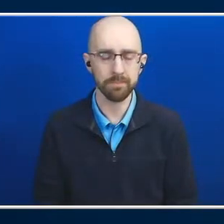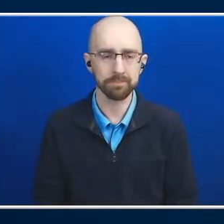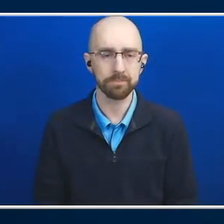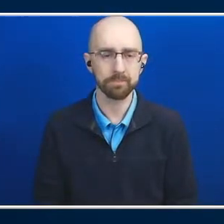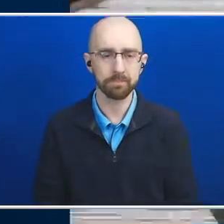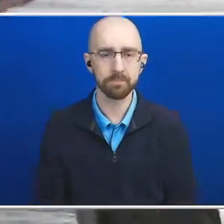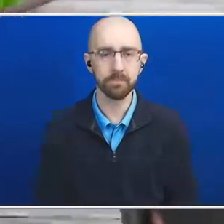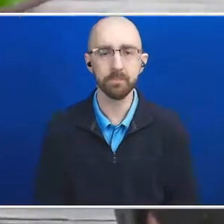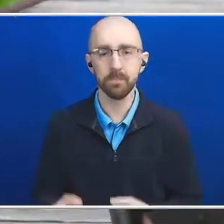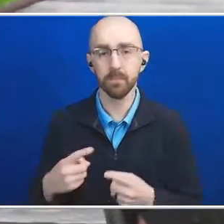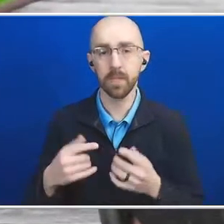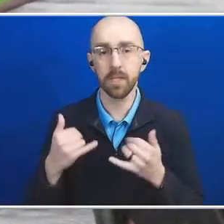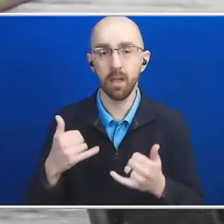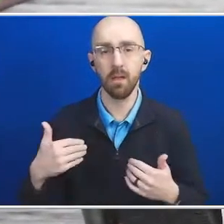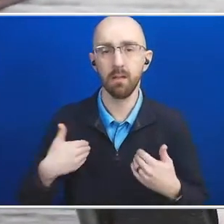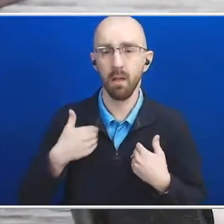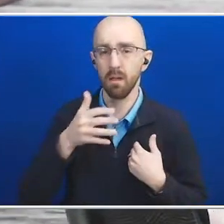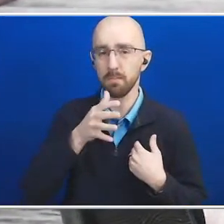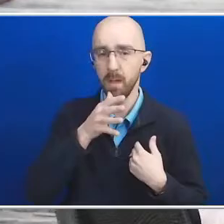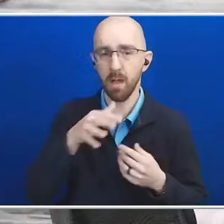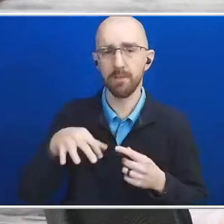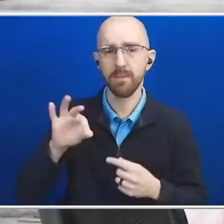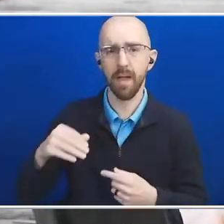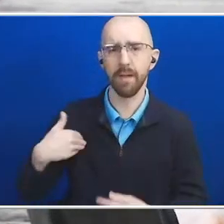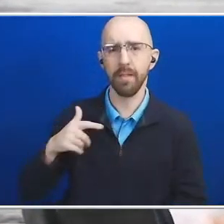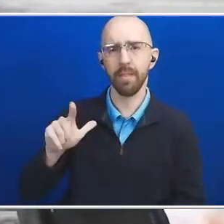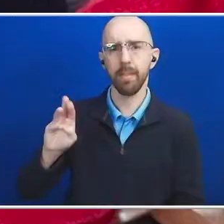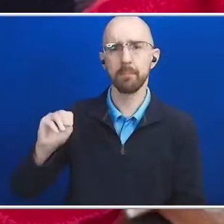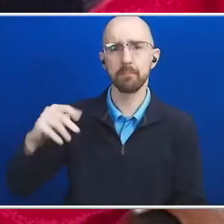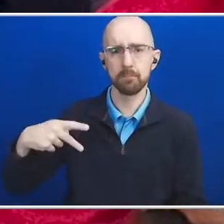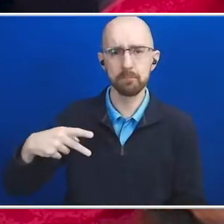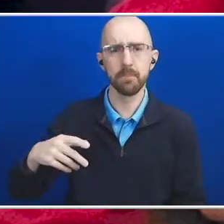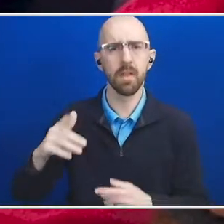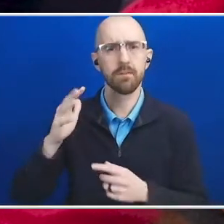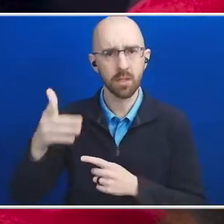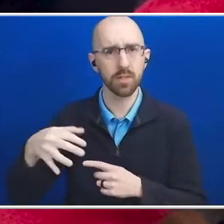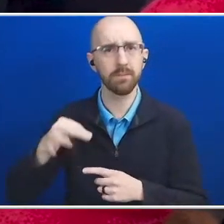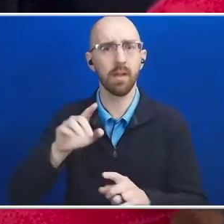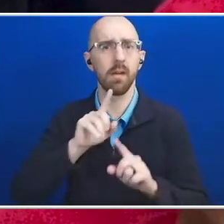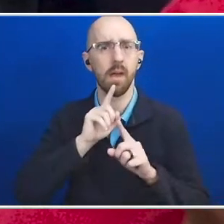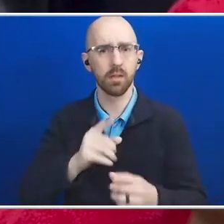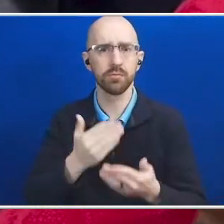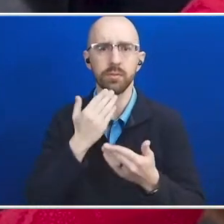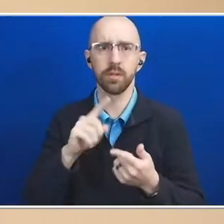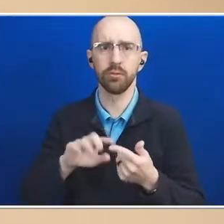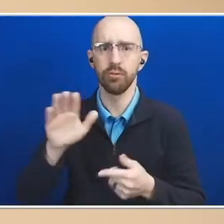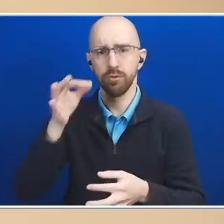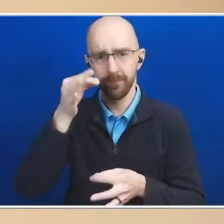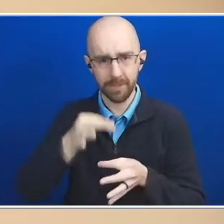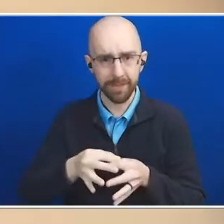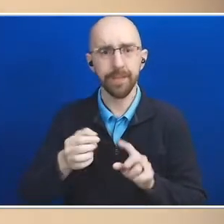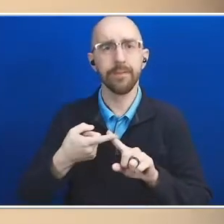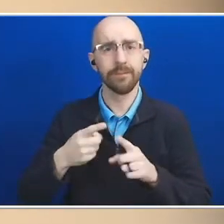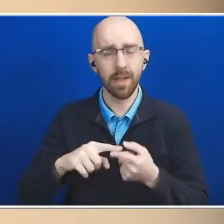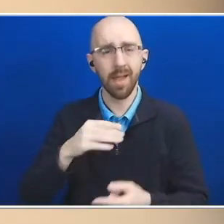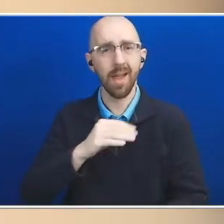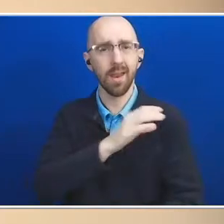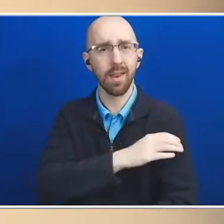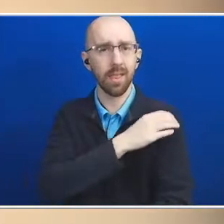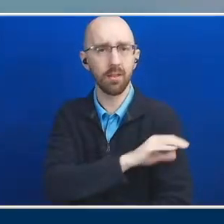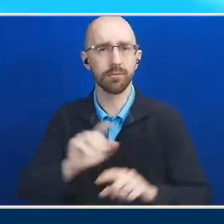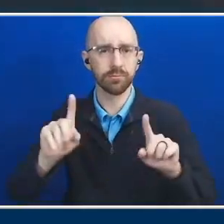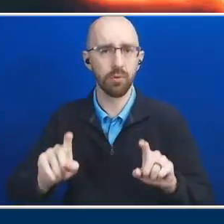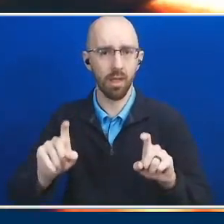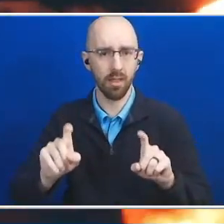Coming up today, a young mom finds a lump and eventually finds answers thanks to her faith, friends, and a clinical trial.